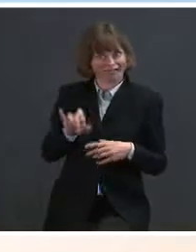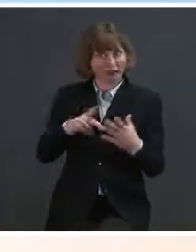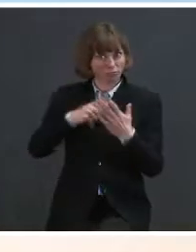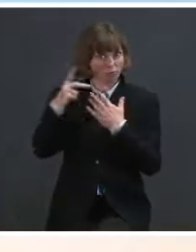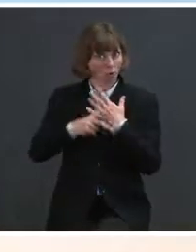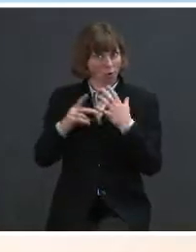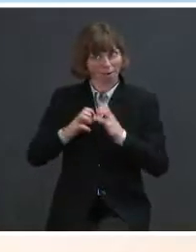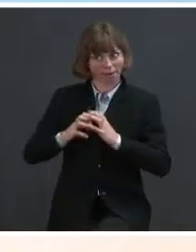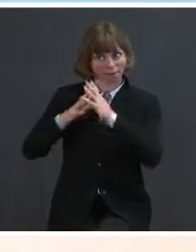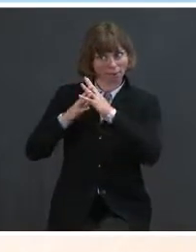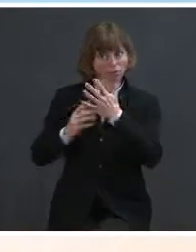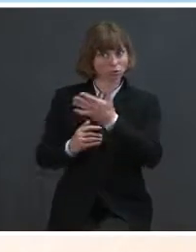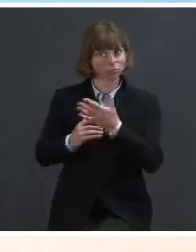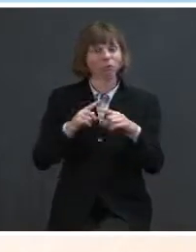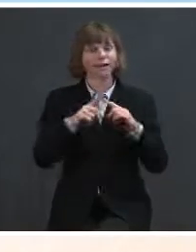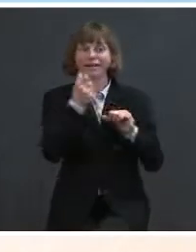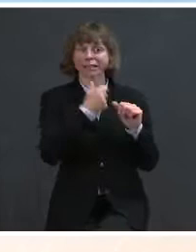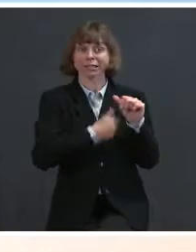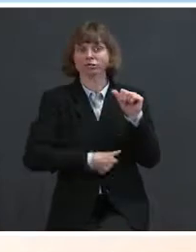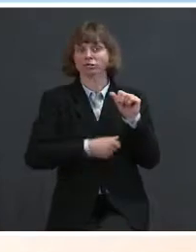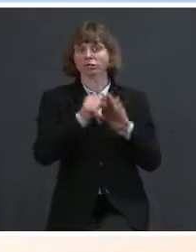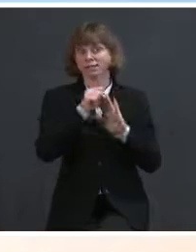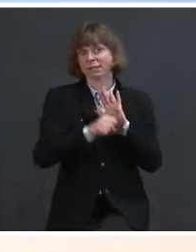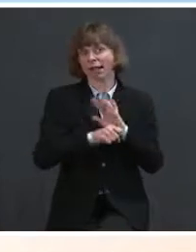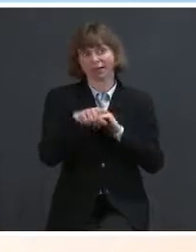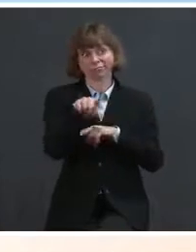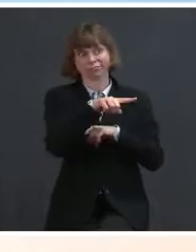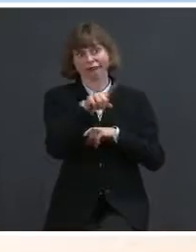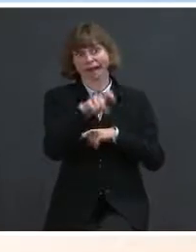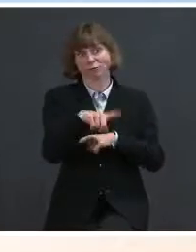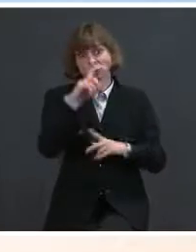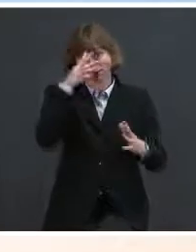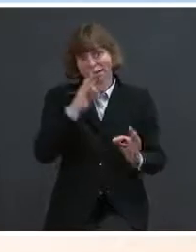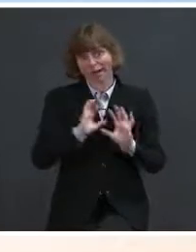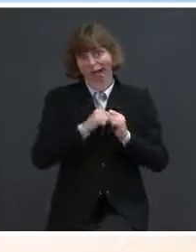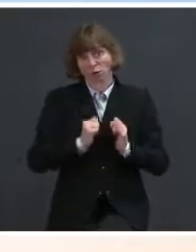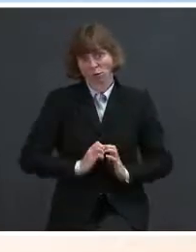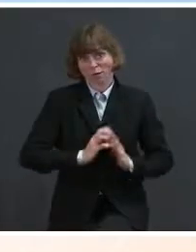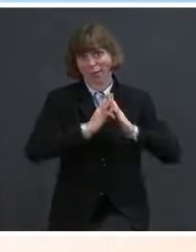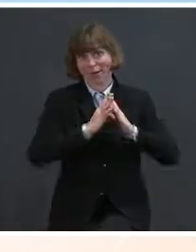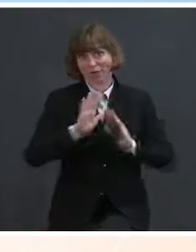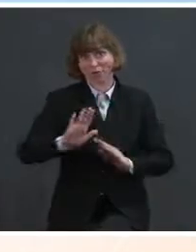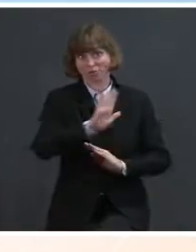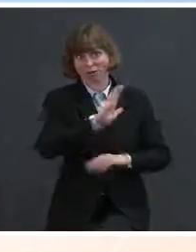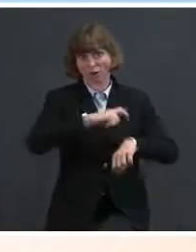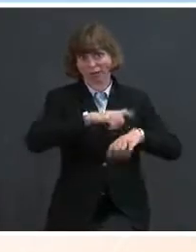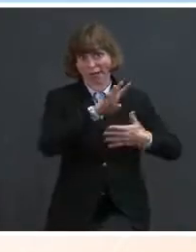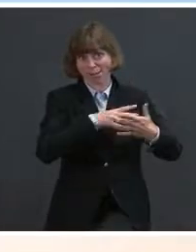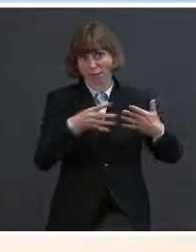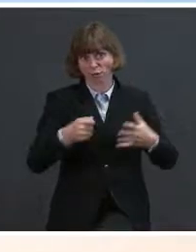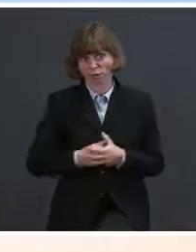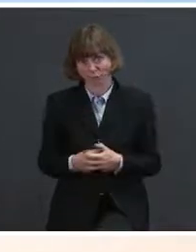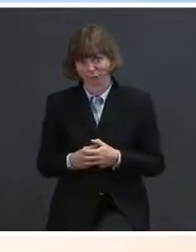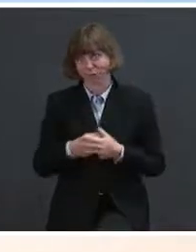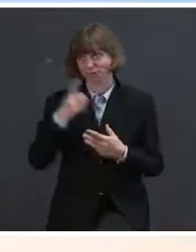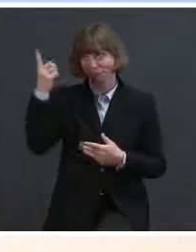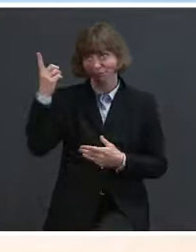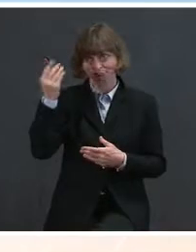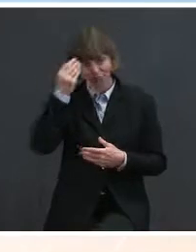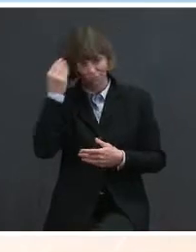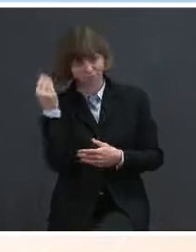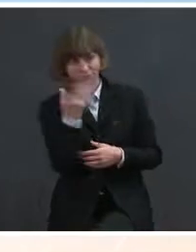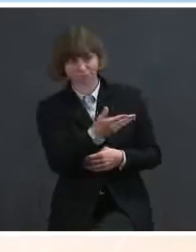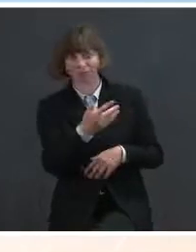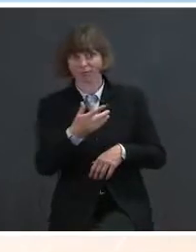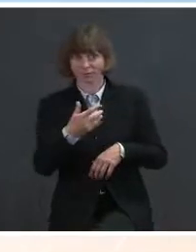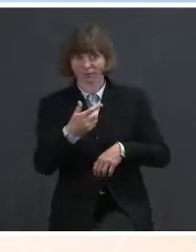but each state will have to decide how they implement and their timeline, and he's just giving them the time to be able to implement